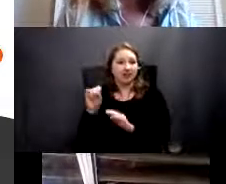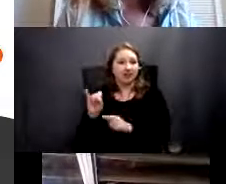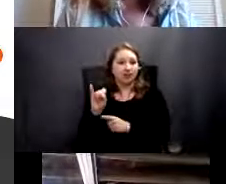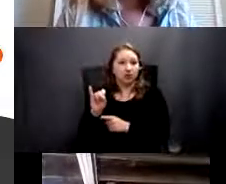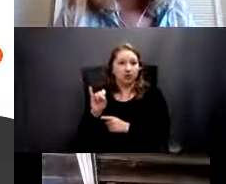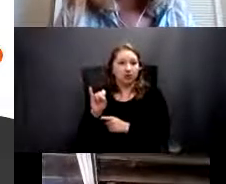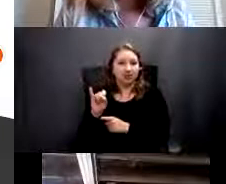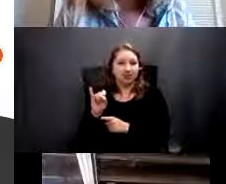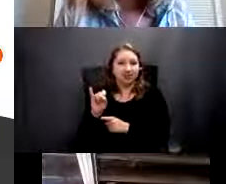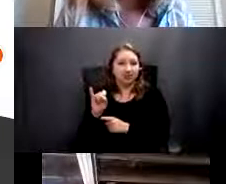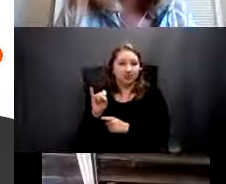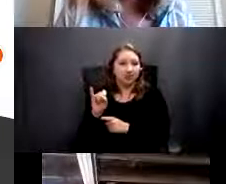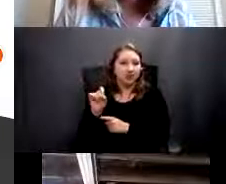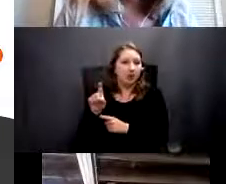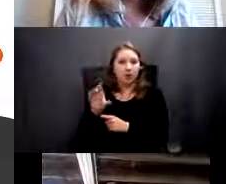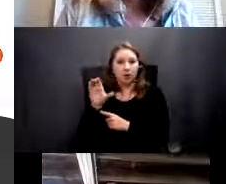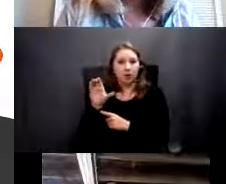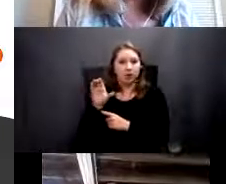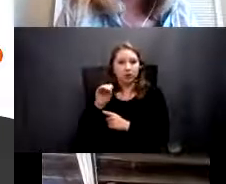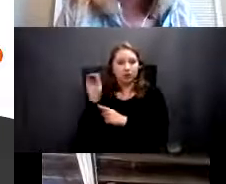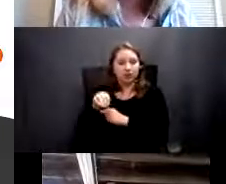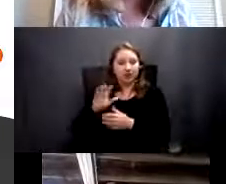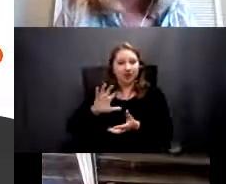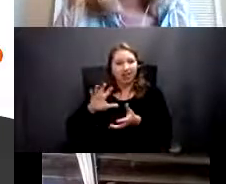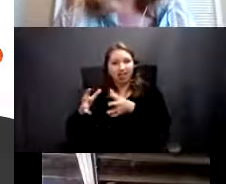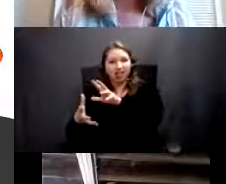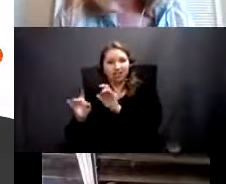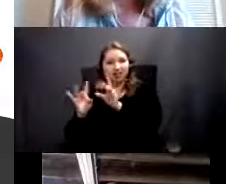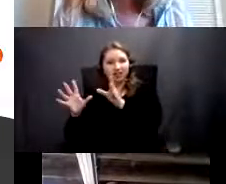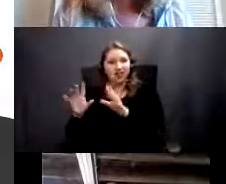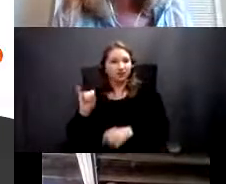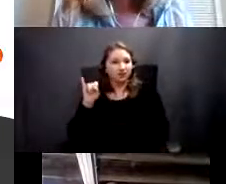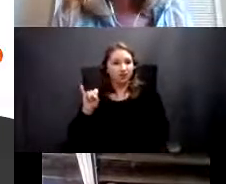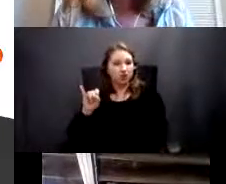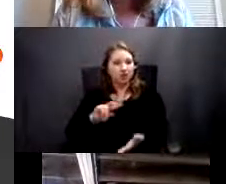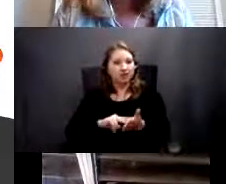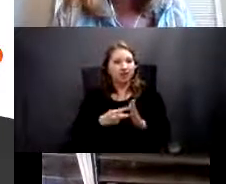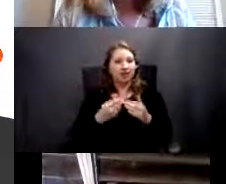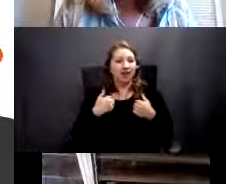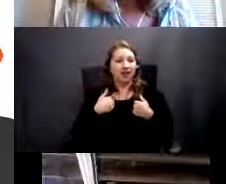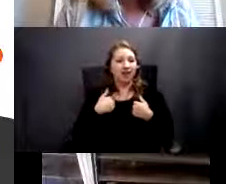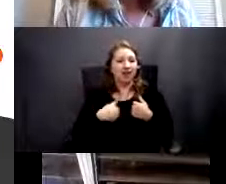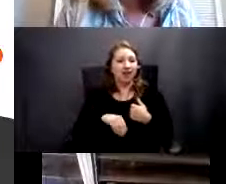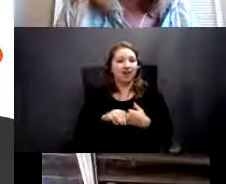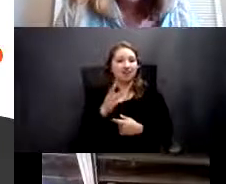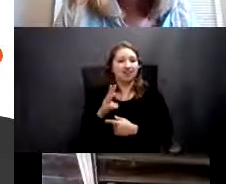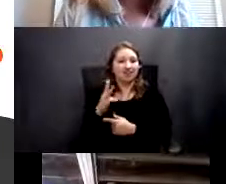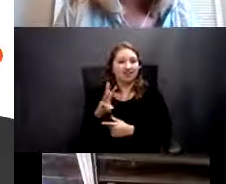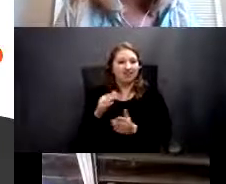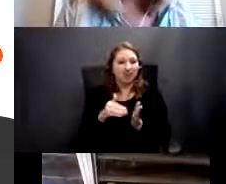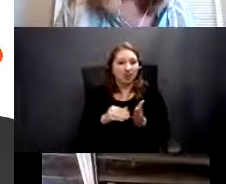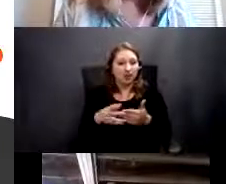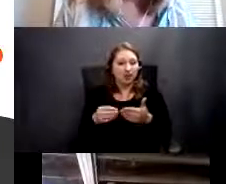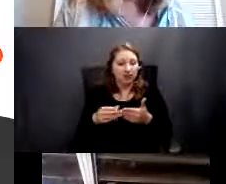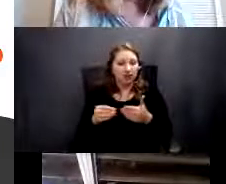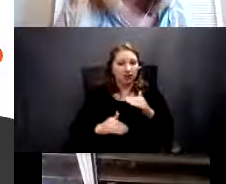100% catastrophe insurance. I have a $16,000 deductible. The reality